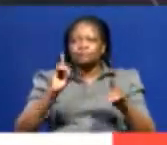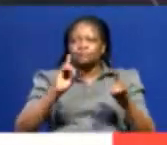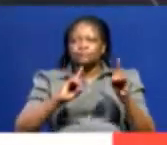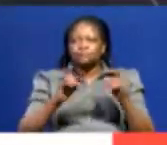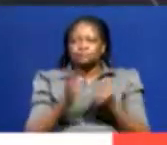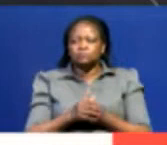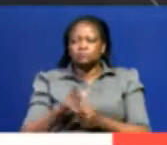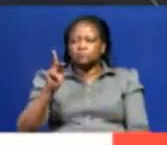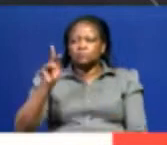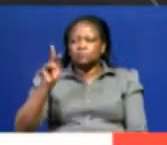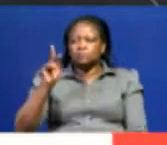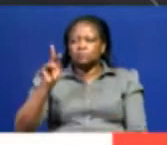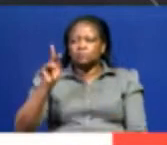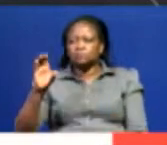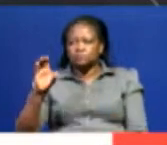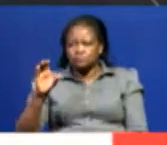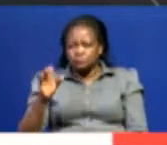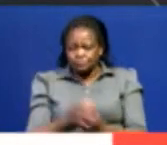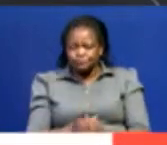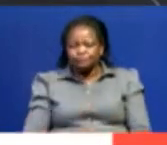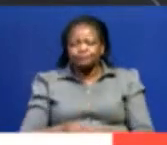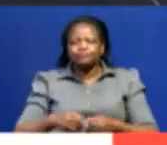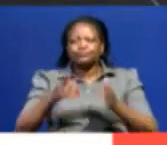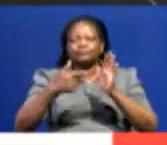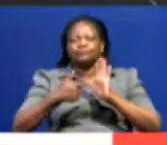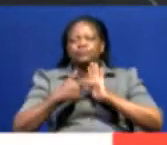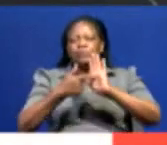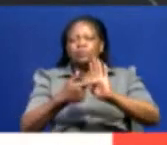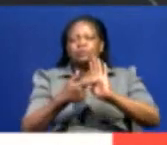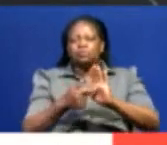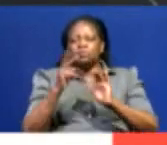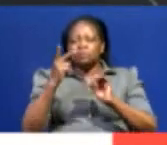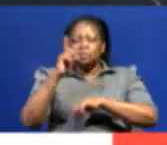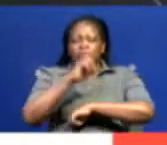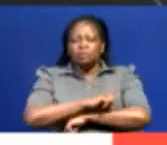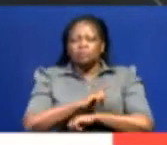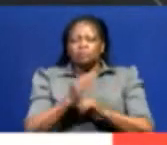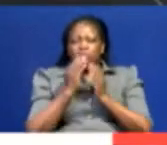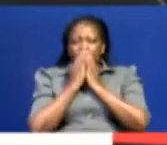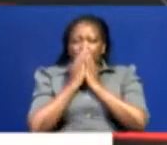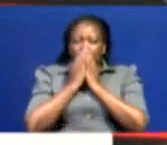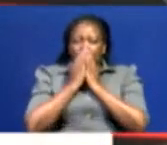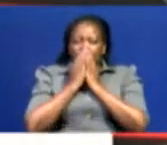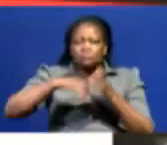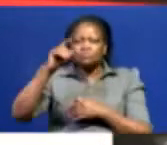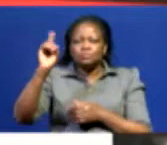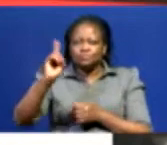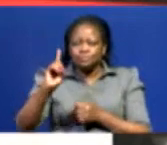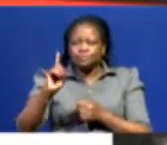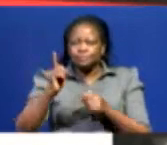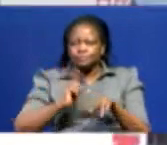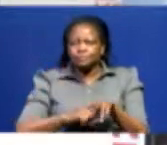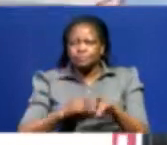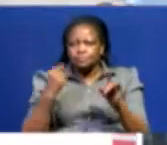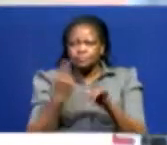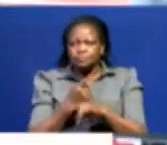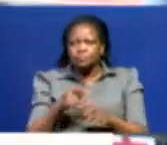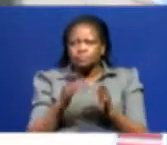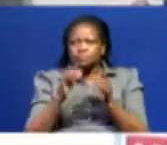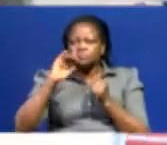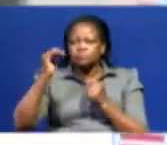The KBC KRA E-Teams Roadshow entered its second day within the outskirts of Nairobi as the caravan had different runs within the city.